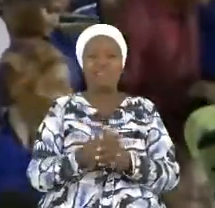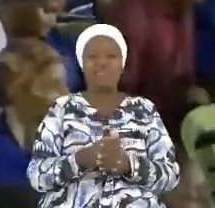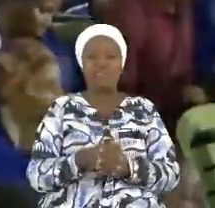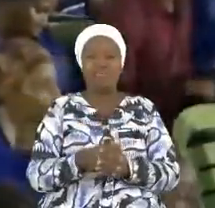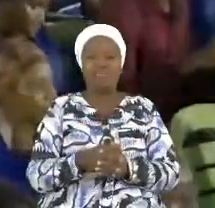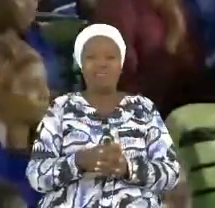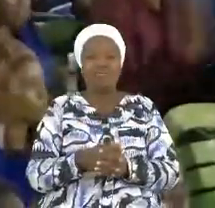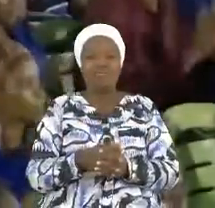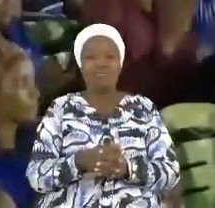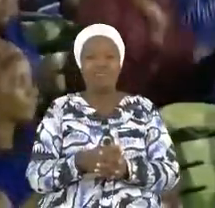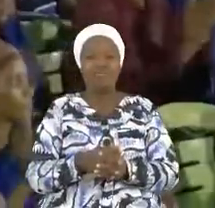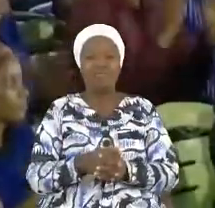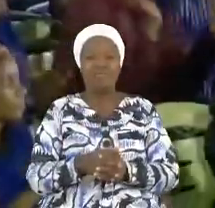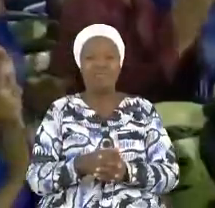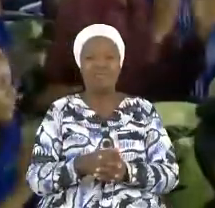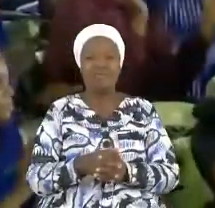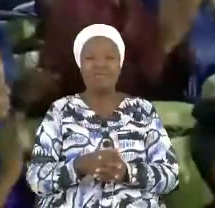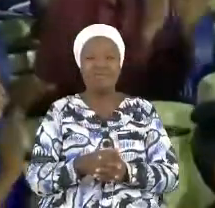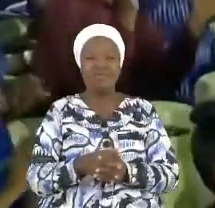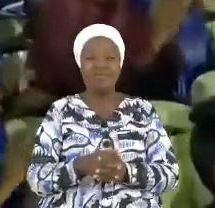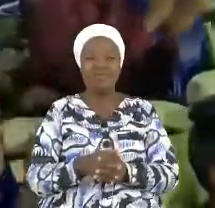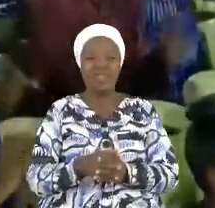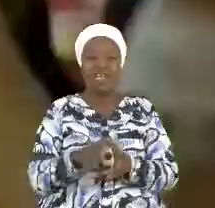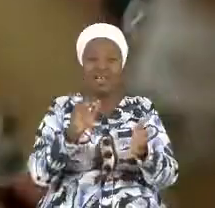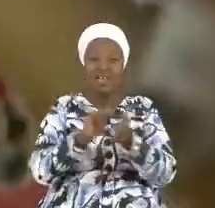That's your turn. It comes your turn today.